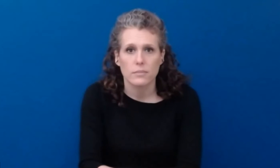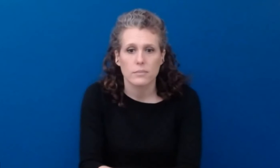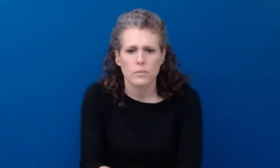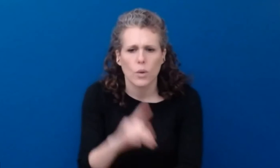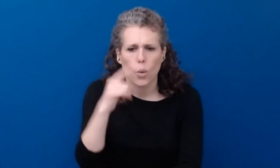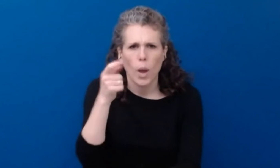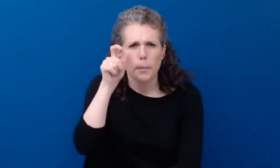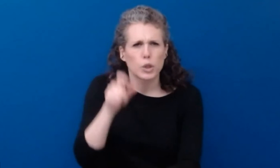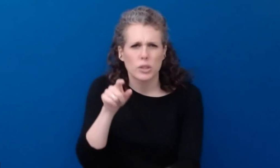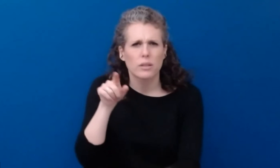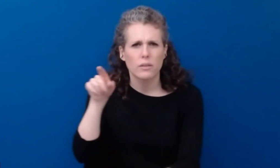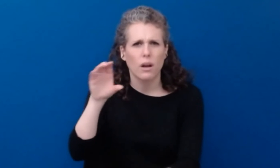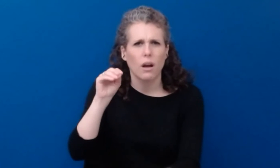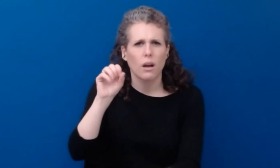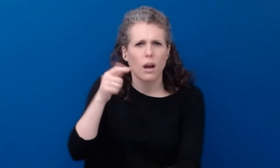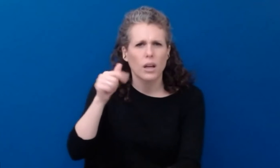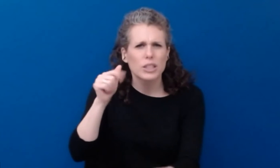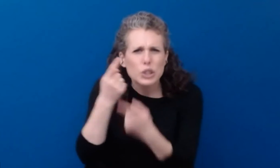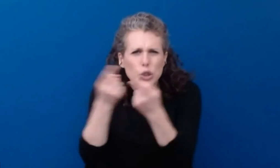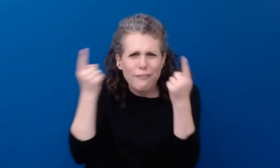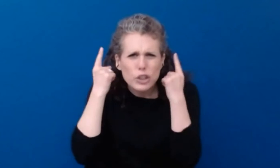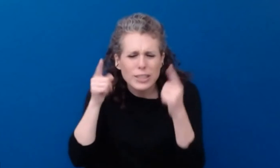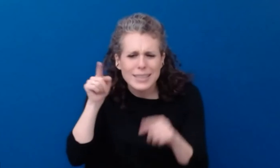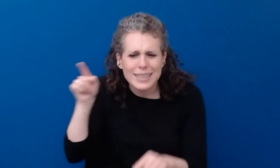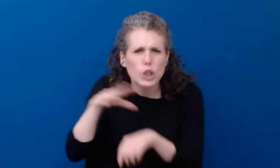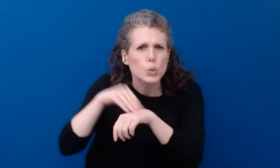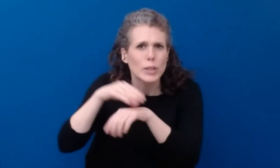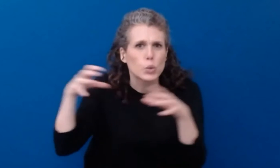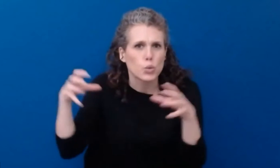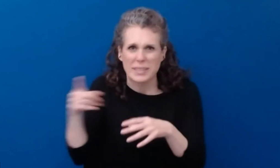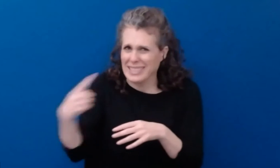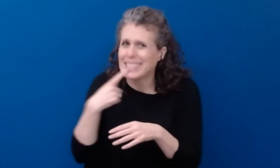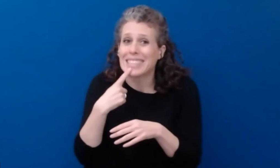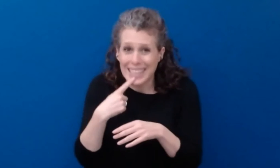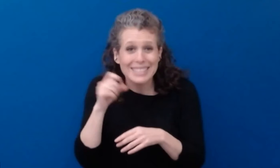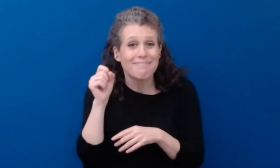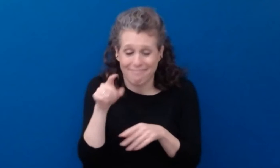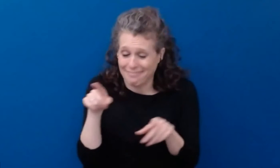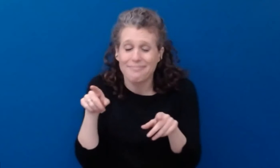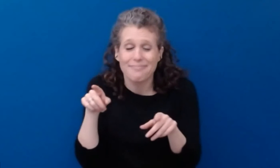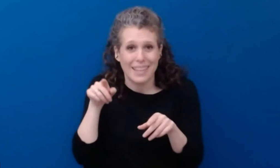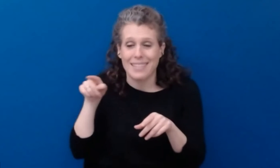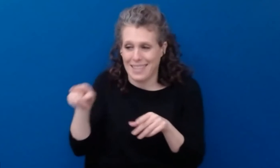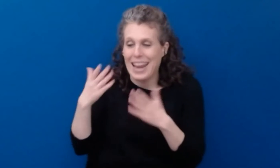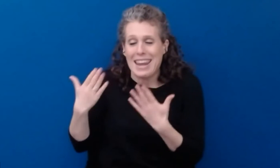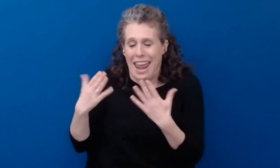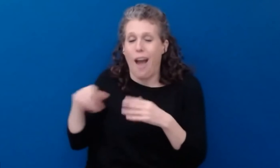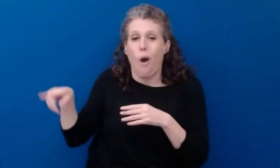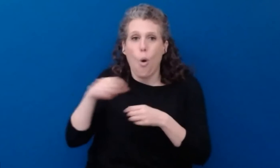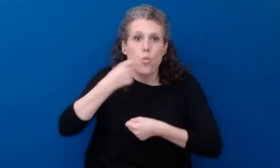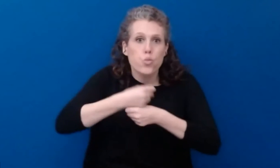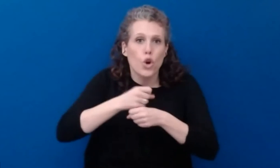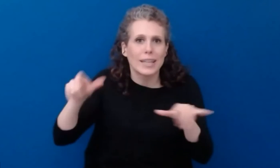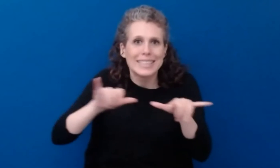Karlstad University in the Swedish expert group, who said that they are really trying to make sure that their engineers and other